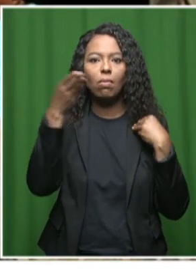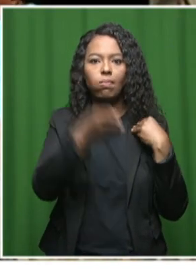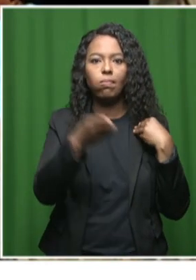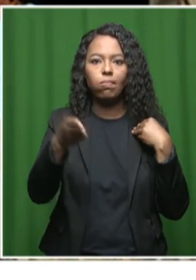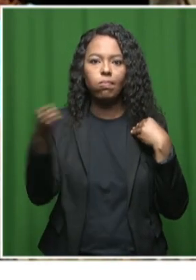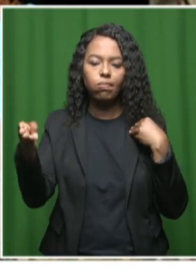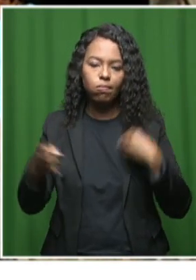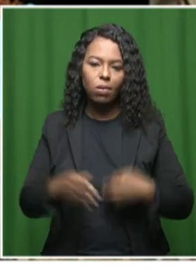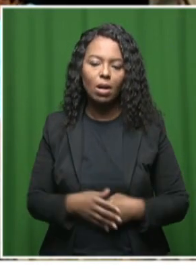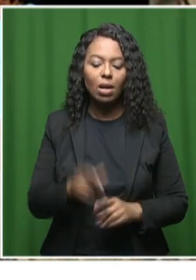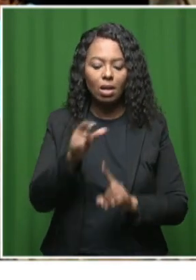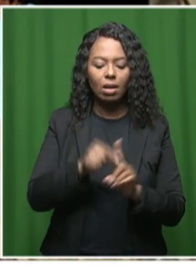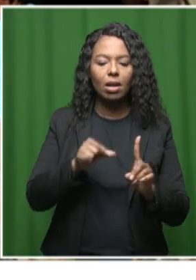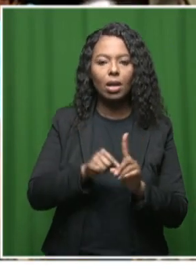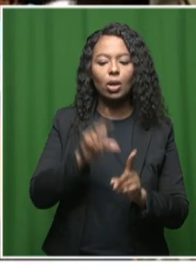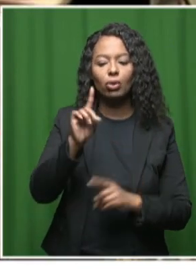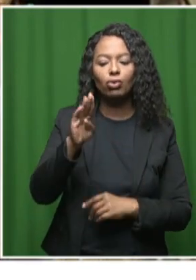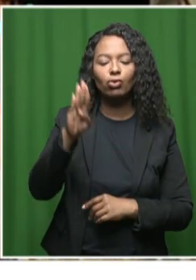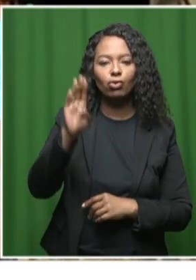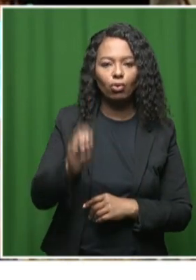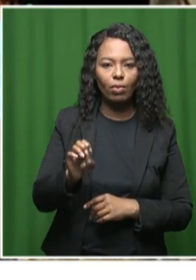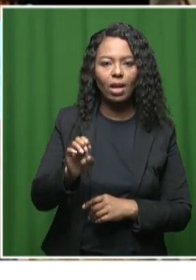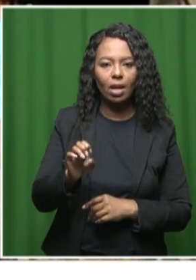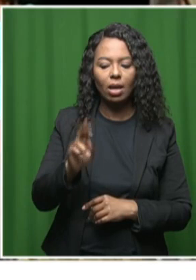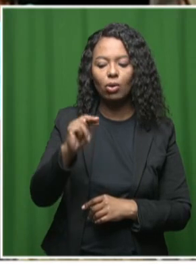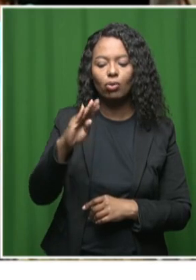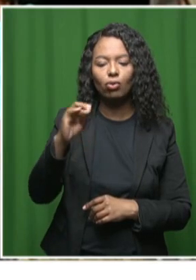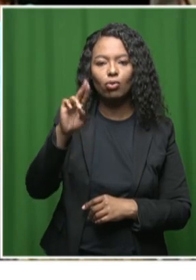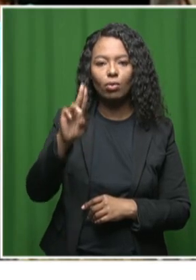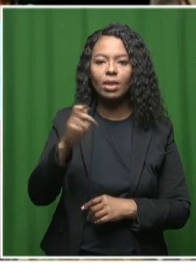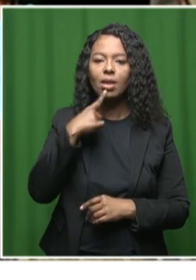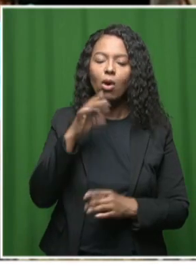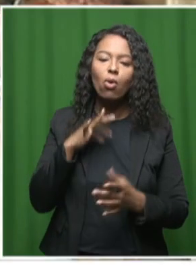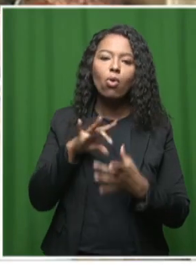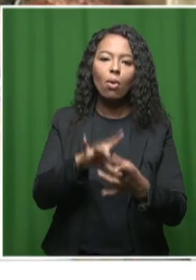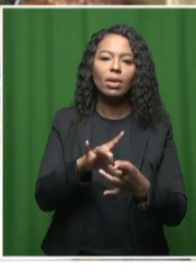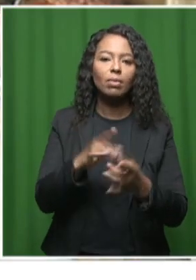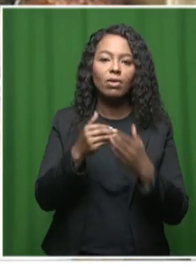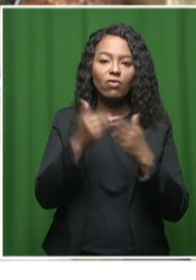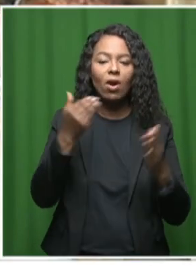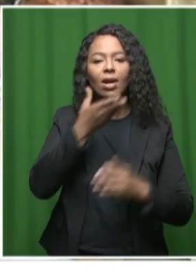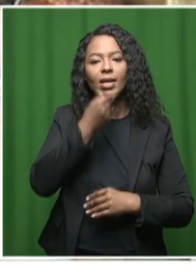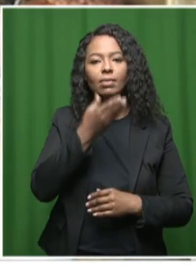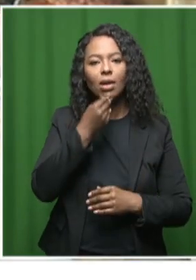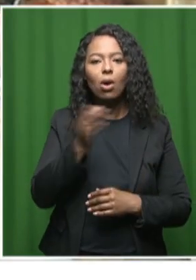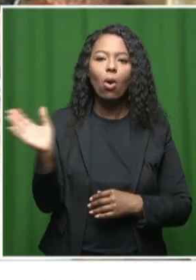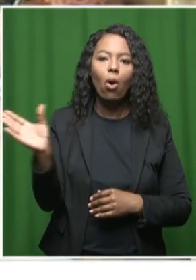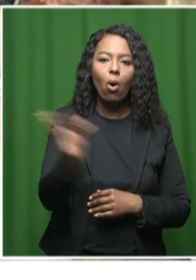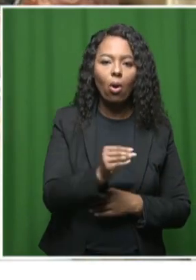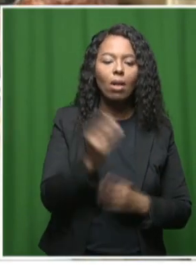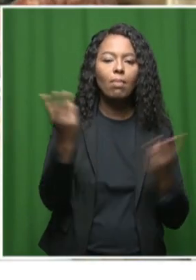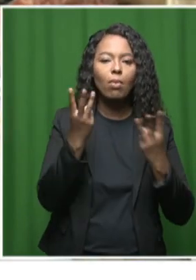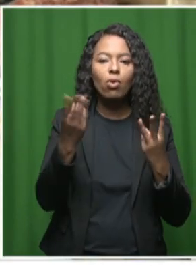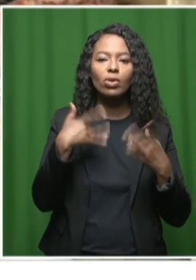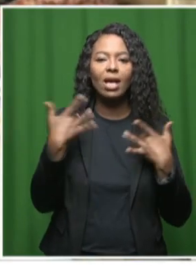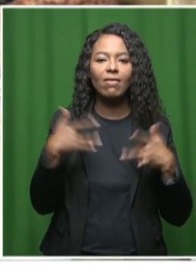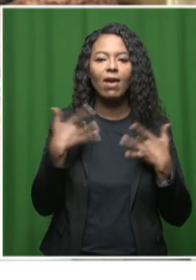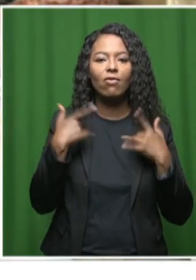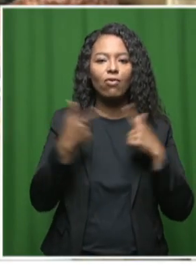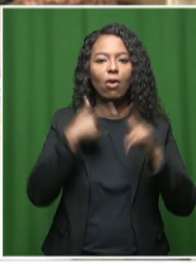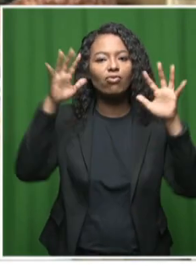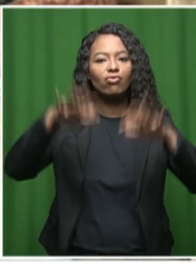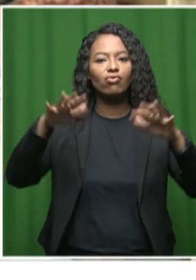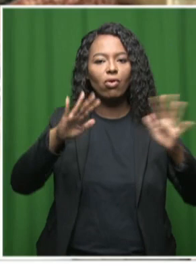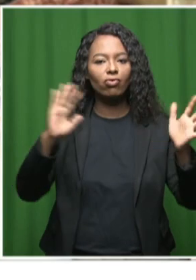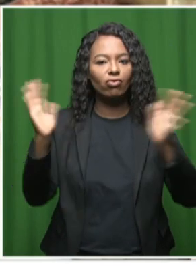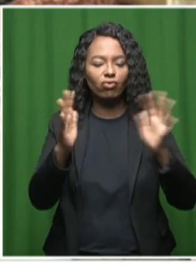Dube made a commitment that they would ensure that before Christmas, all flood survivors move out of